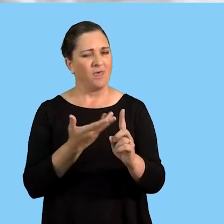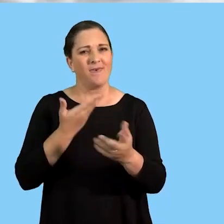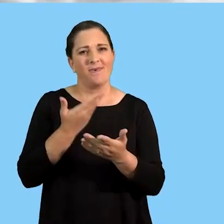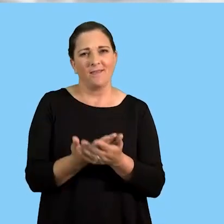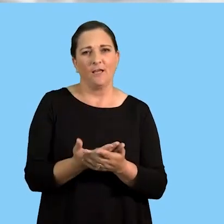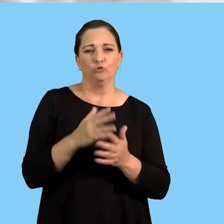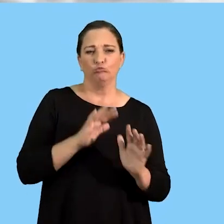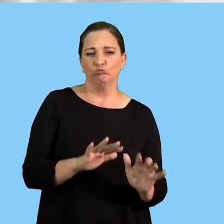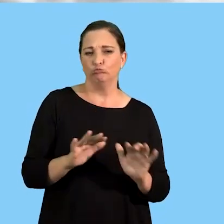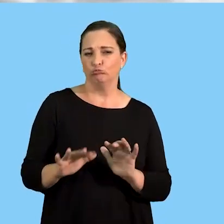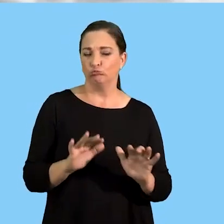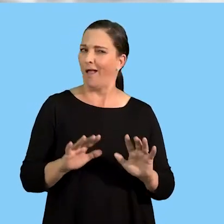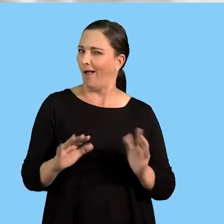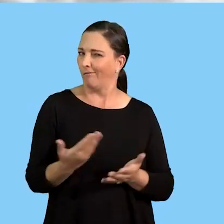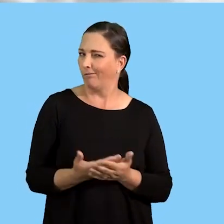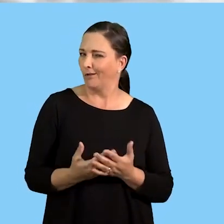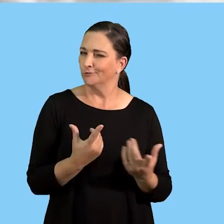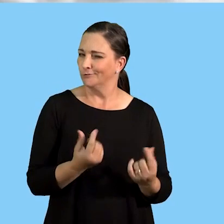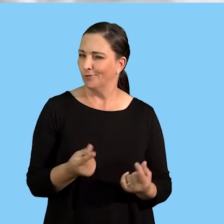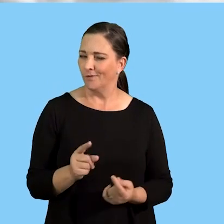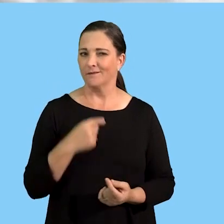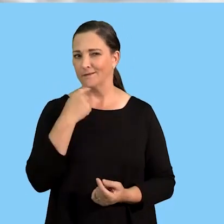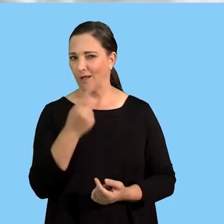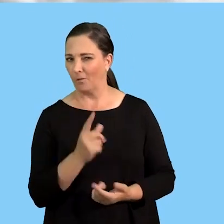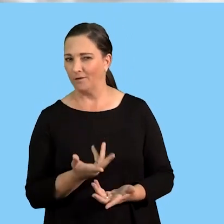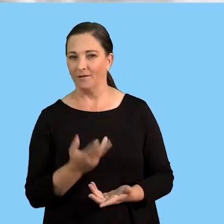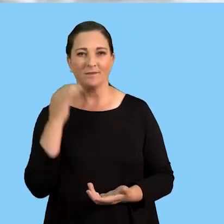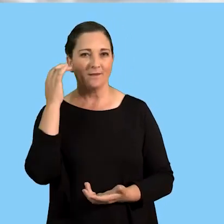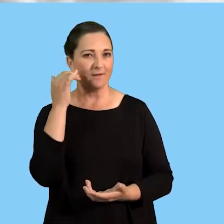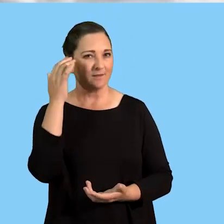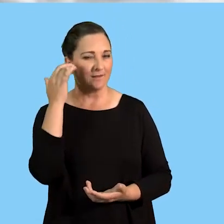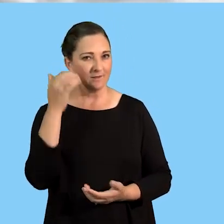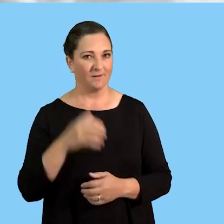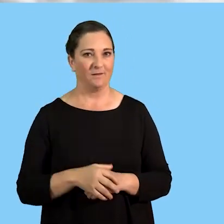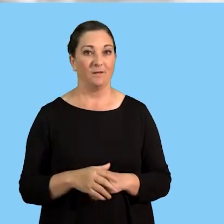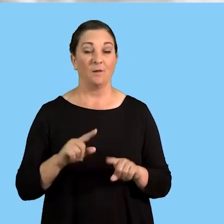interviewee feel more at ease so that they answer questions effectively.